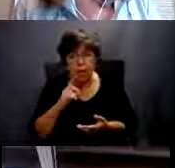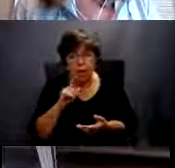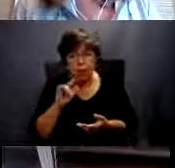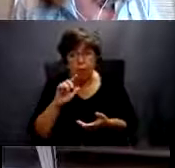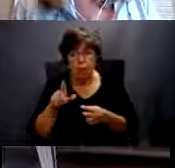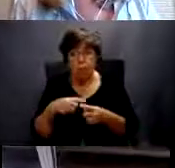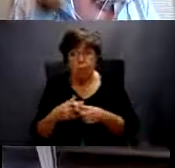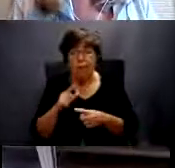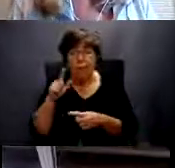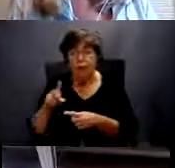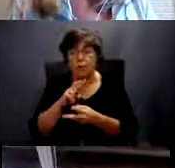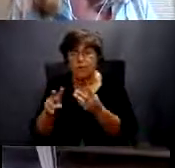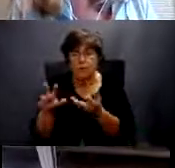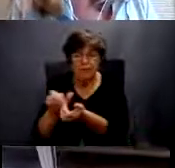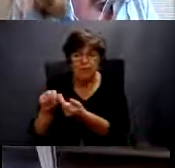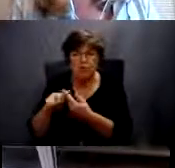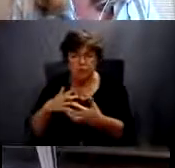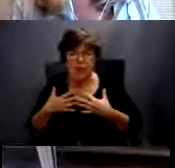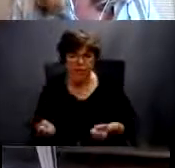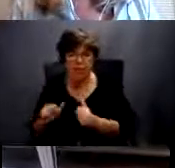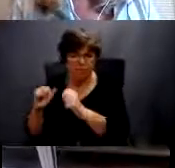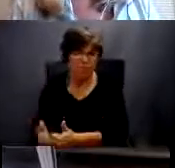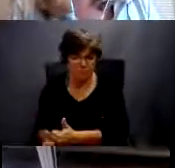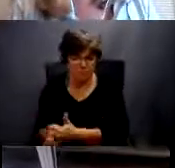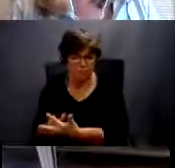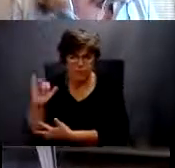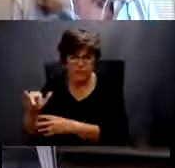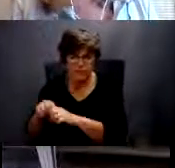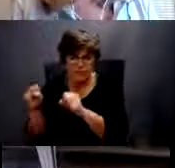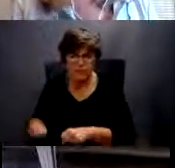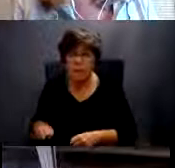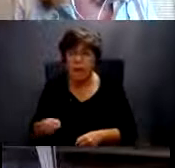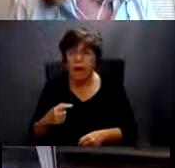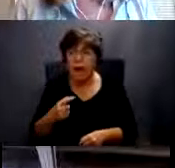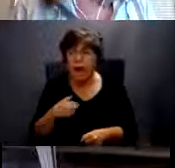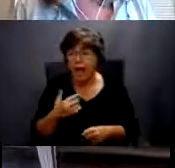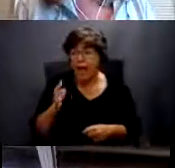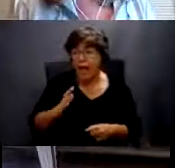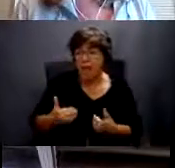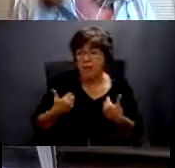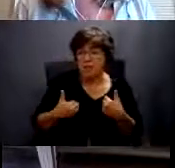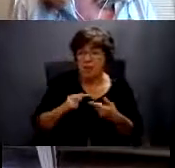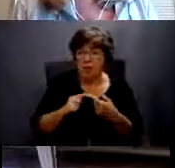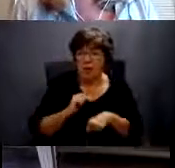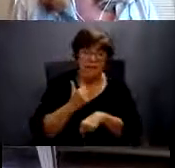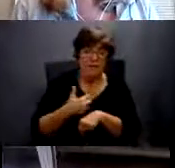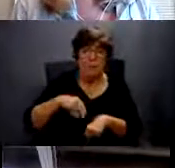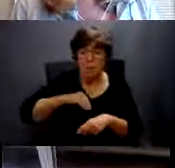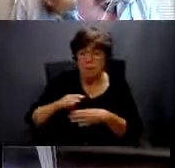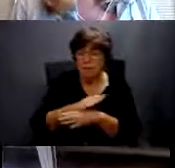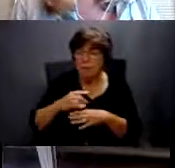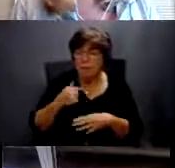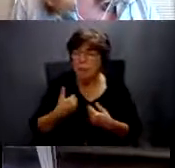literally detrimental to my health. I was an incredibly young entrepreneur. My sister and